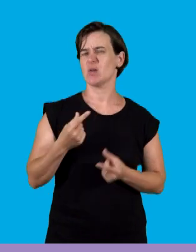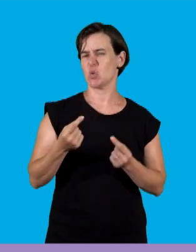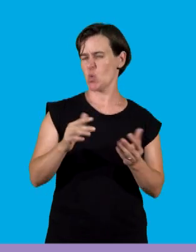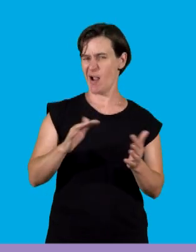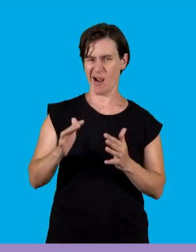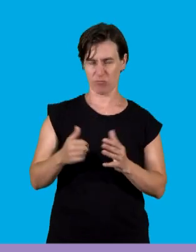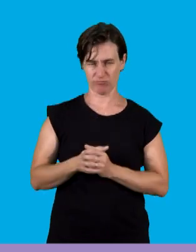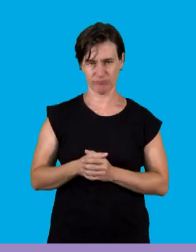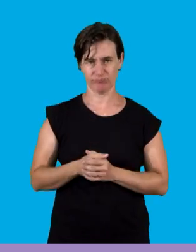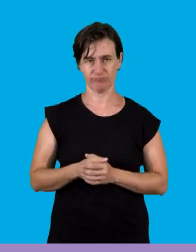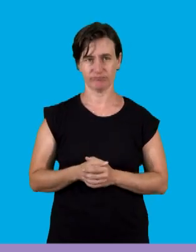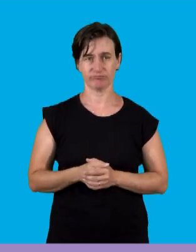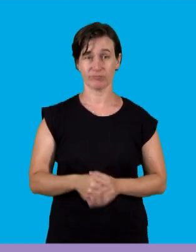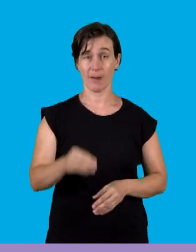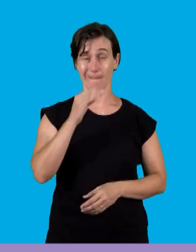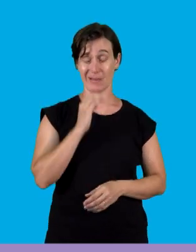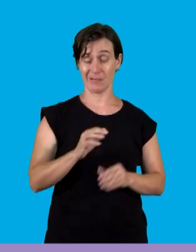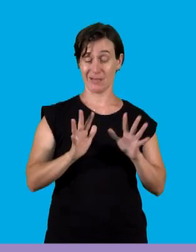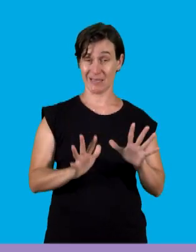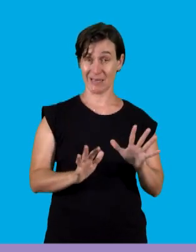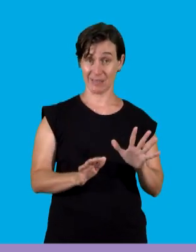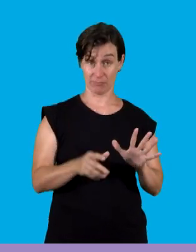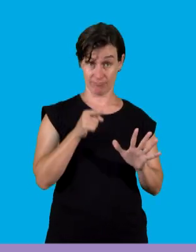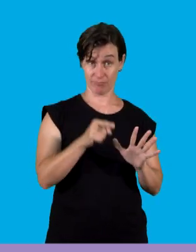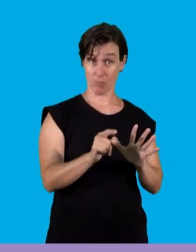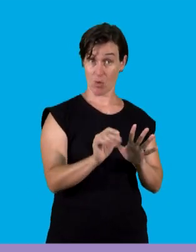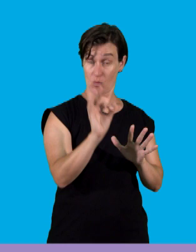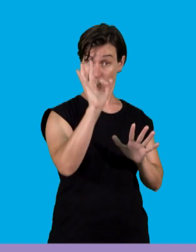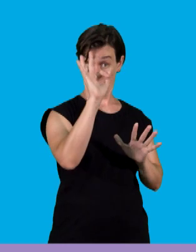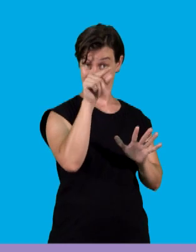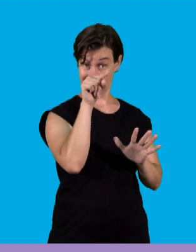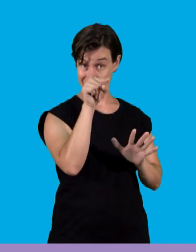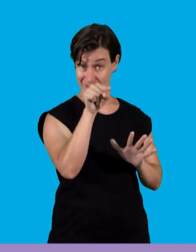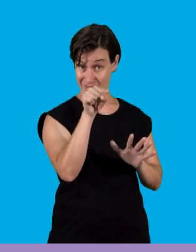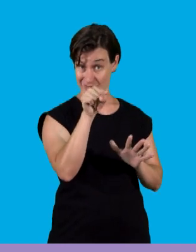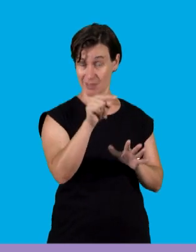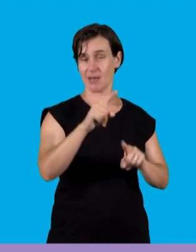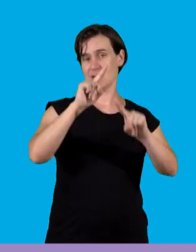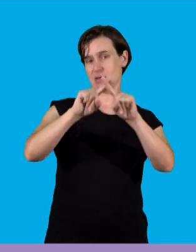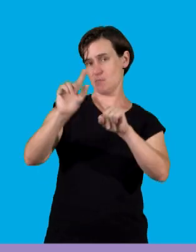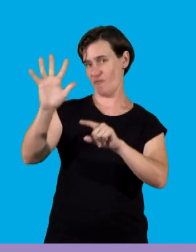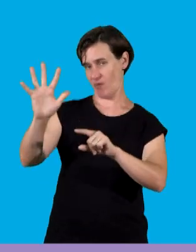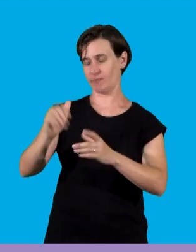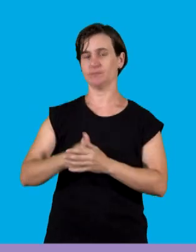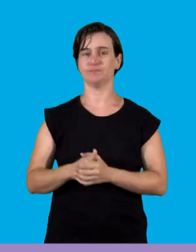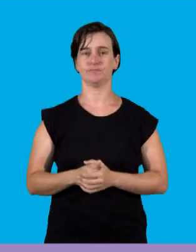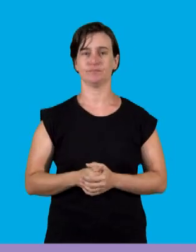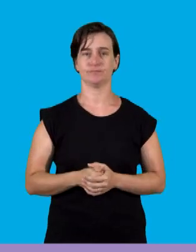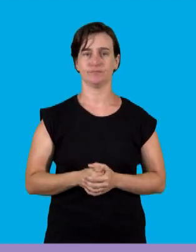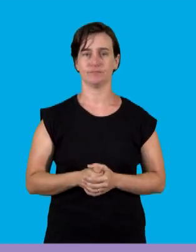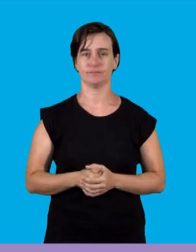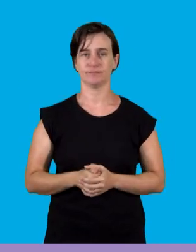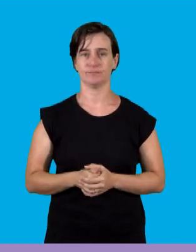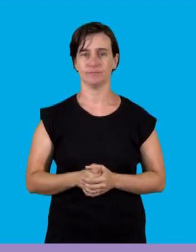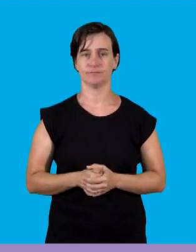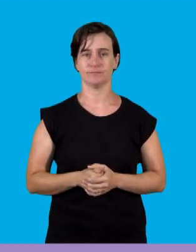how are we going to work with this? Again, we are going to take this base and we are going to say our exponent 3 multiplied